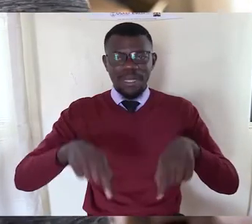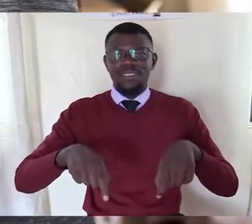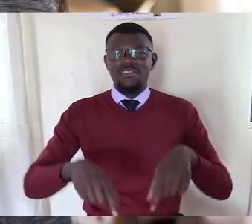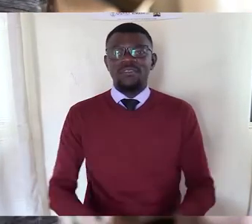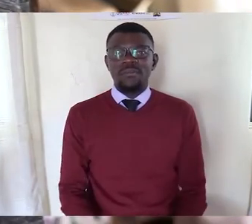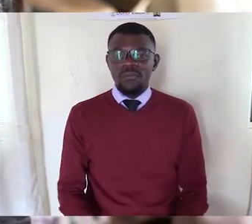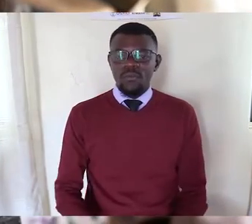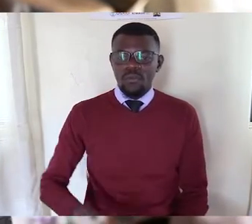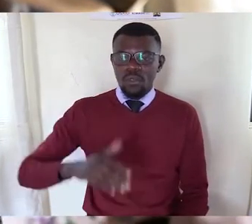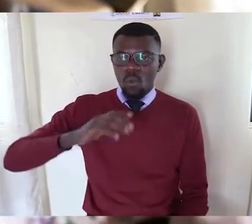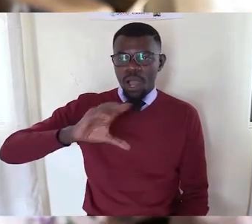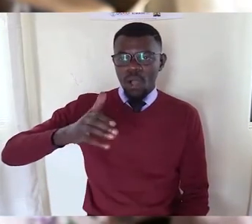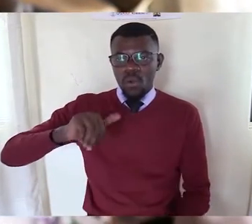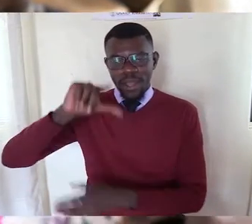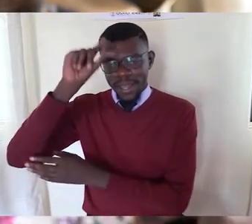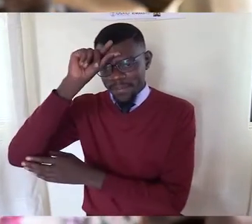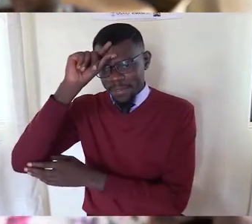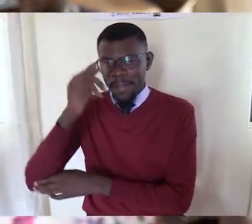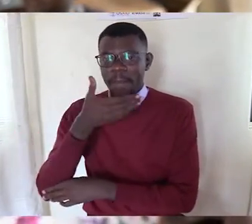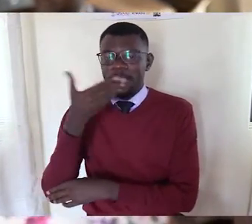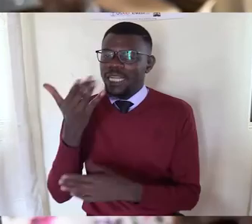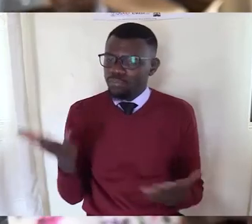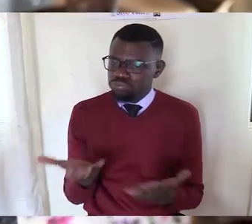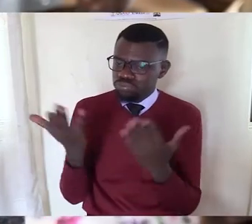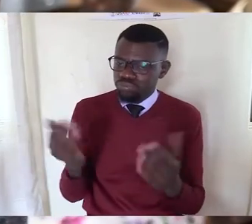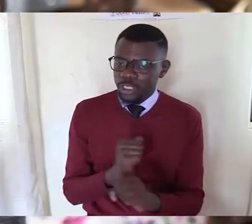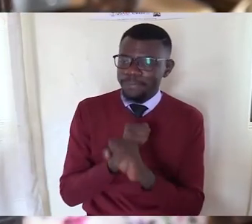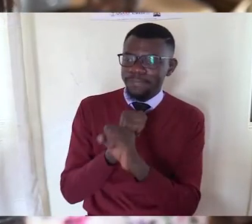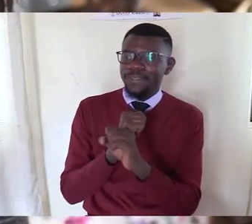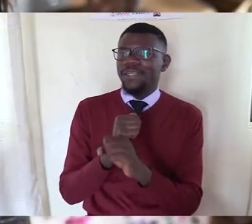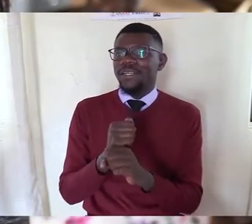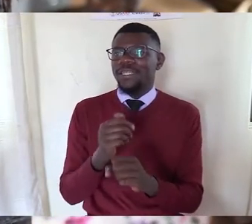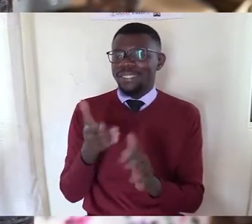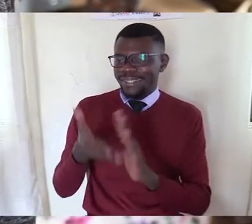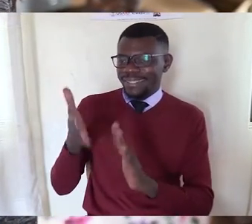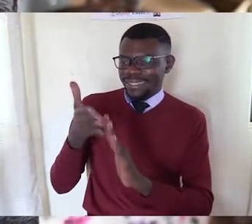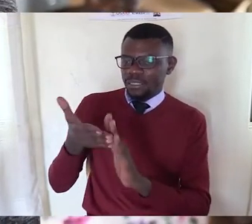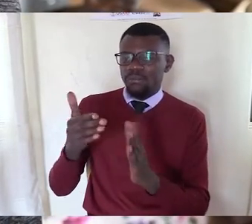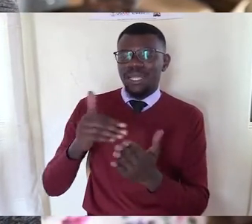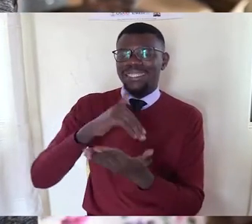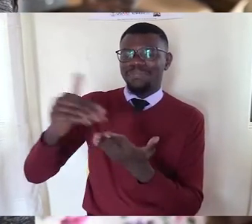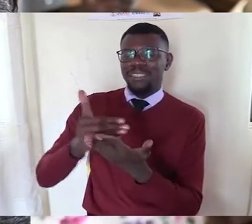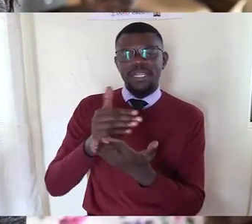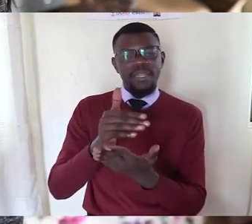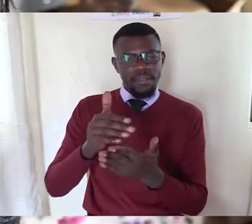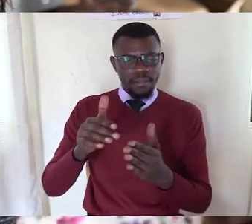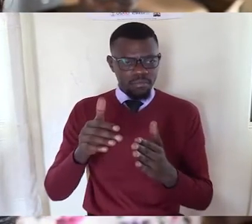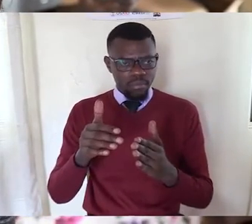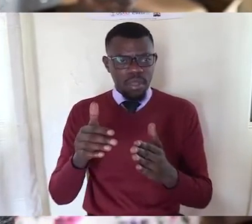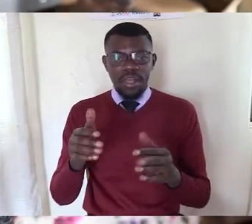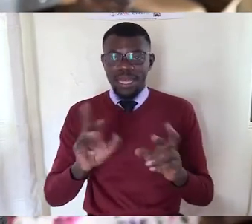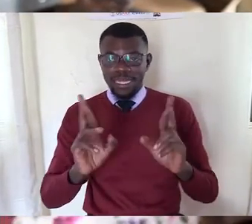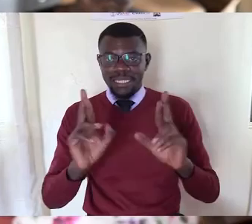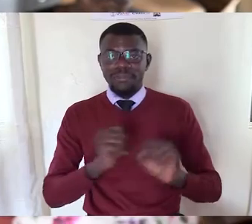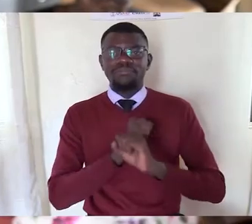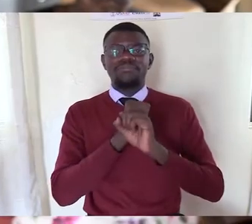County governments should enhance prevention mechanisms by activating and coordinating key departments in readiness to prevent and respond